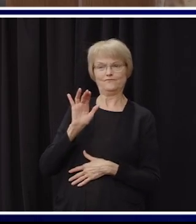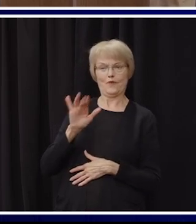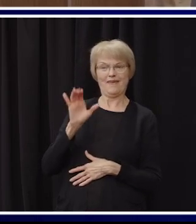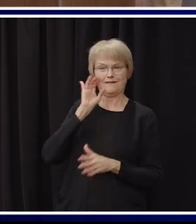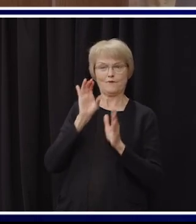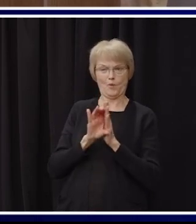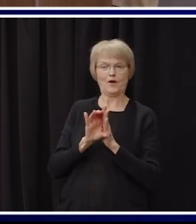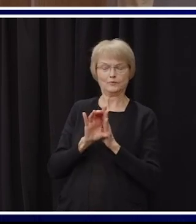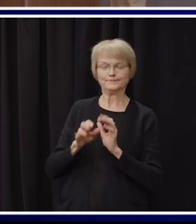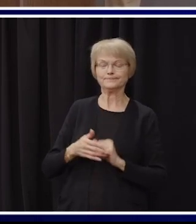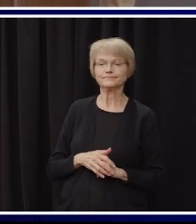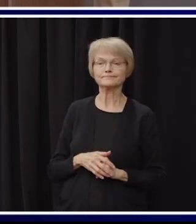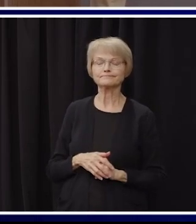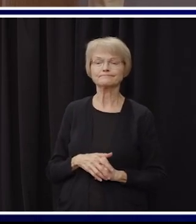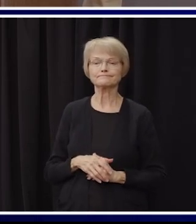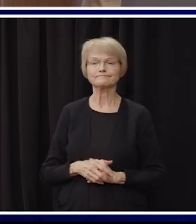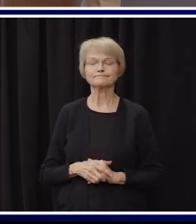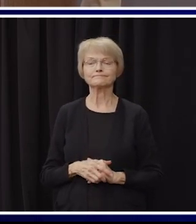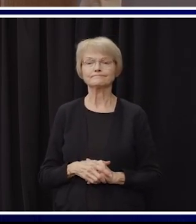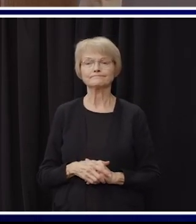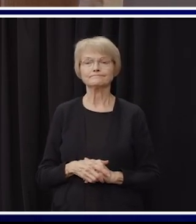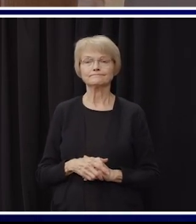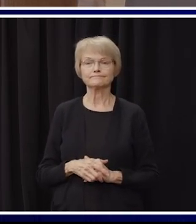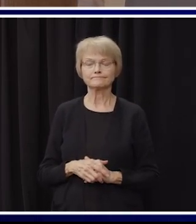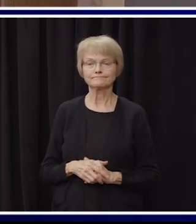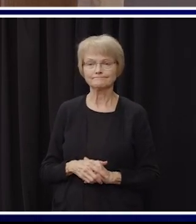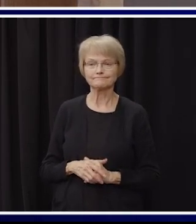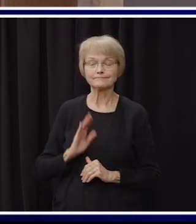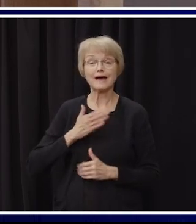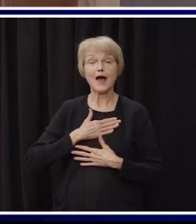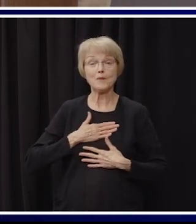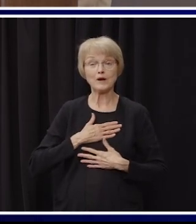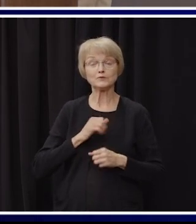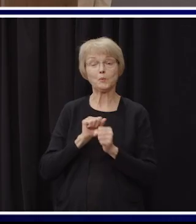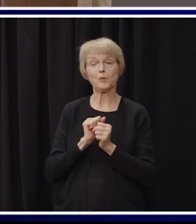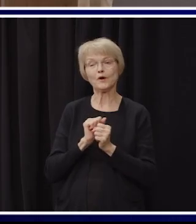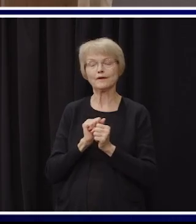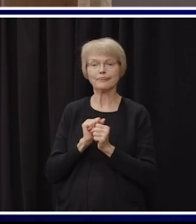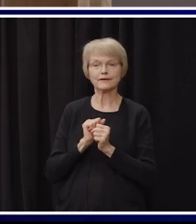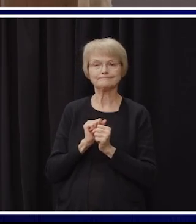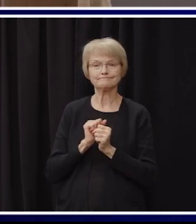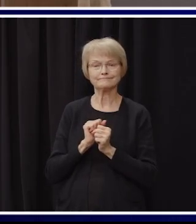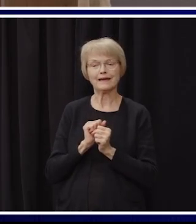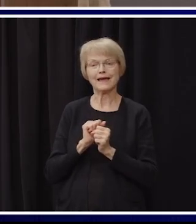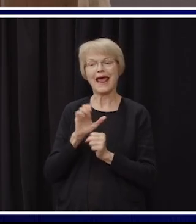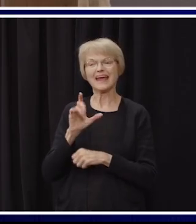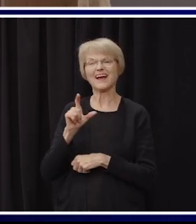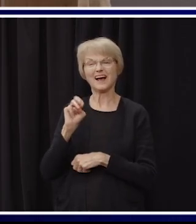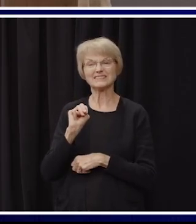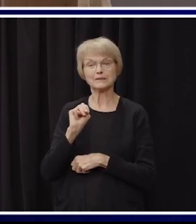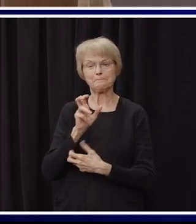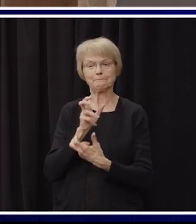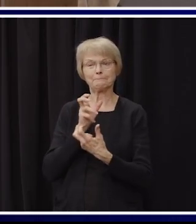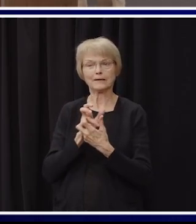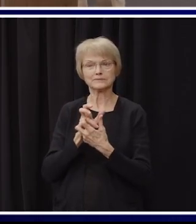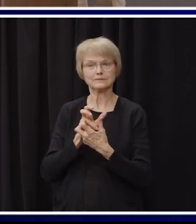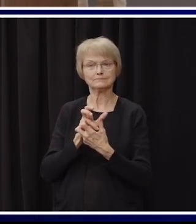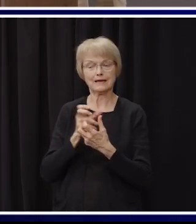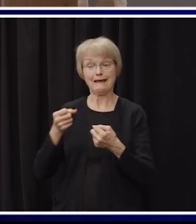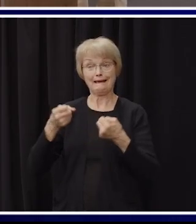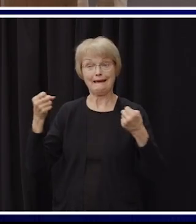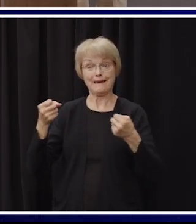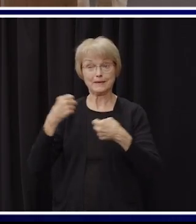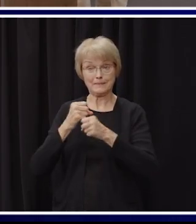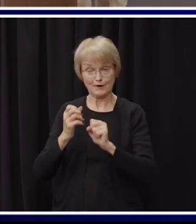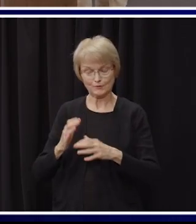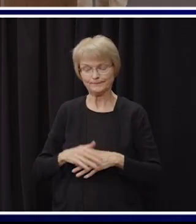photo. So we had the pleasure of working with a custom cabinet maker. So Colleen had